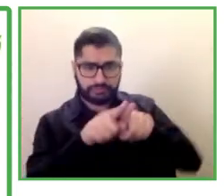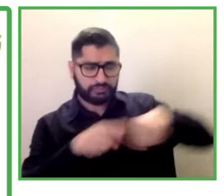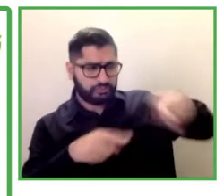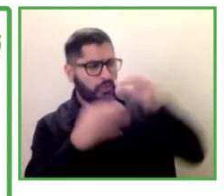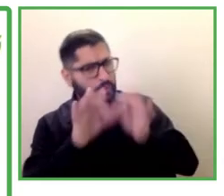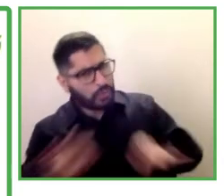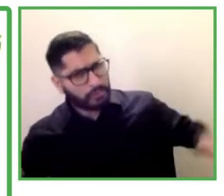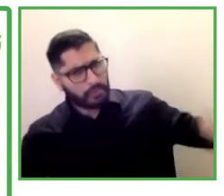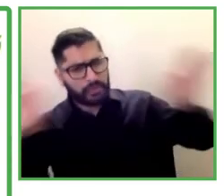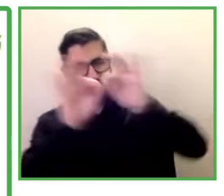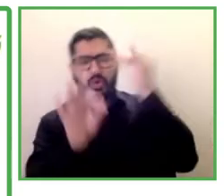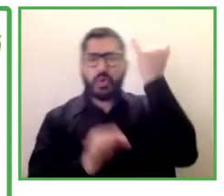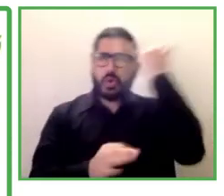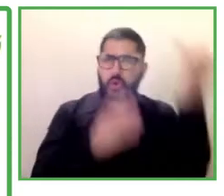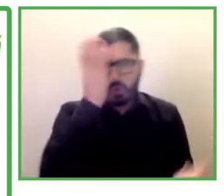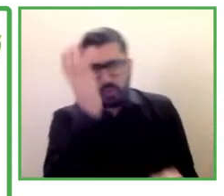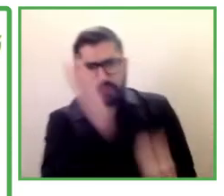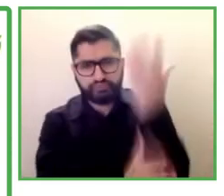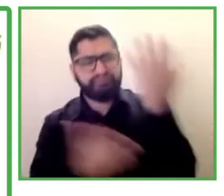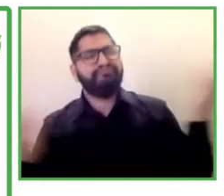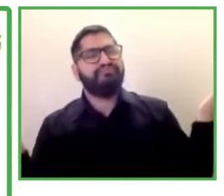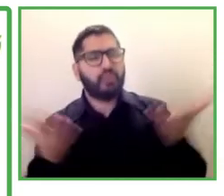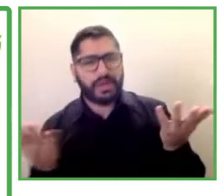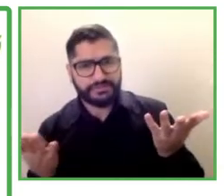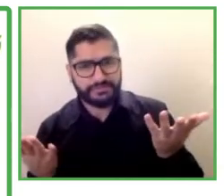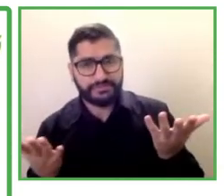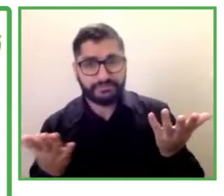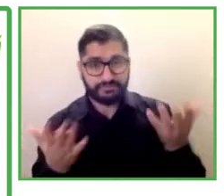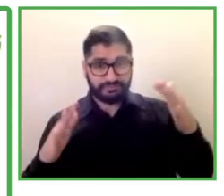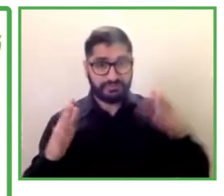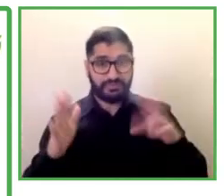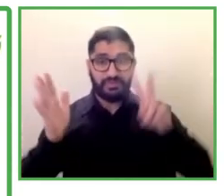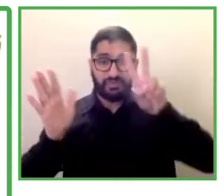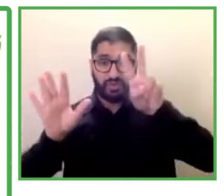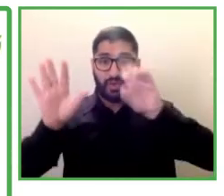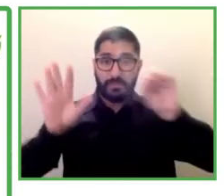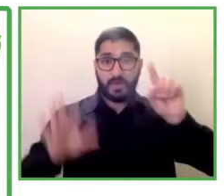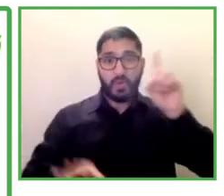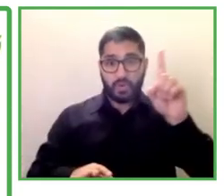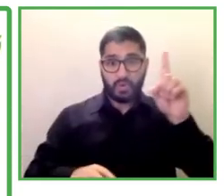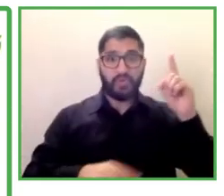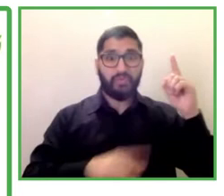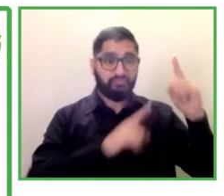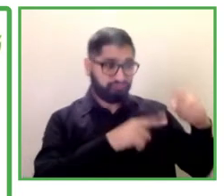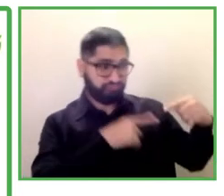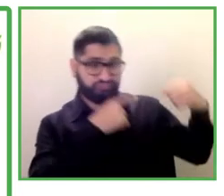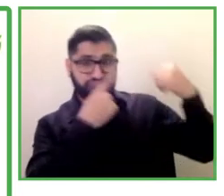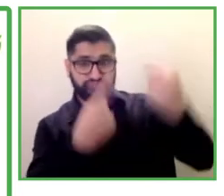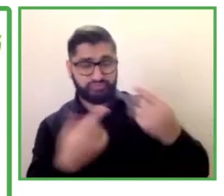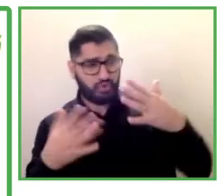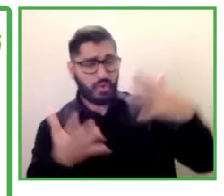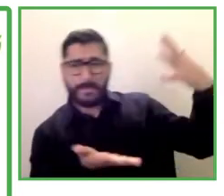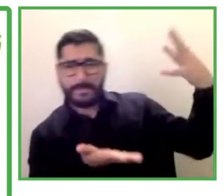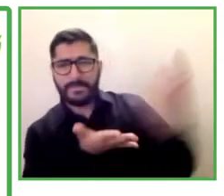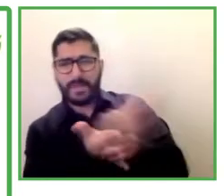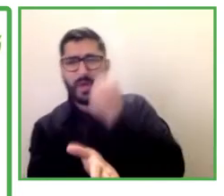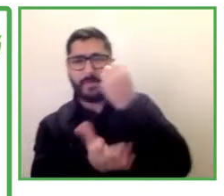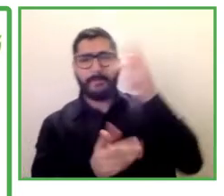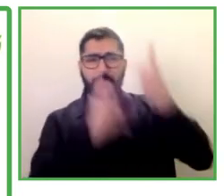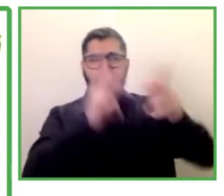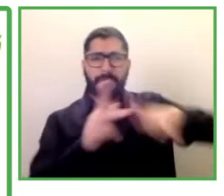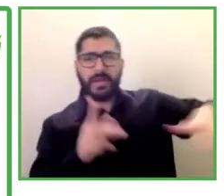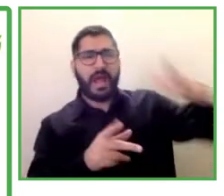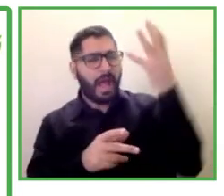program, from the year 2001, we have been seeing which are the people that have